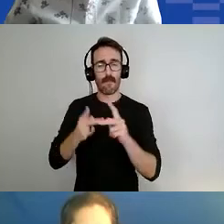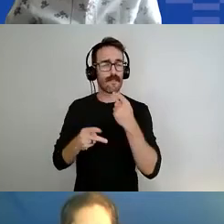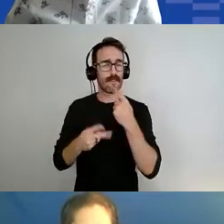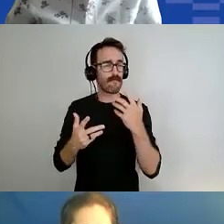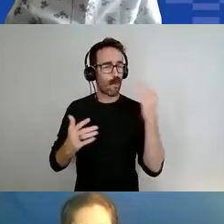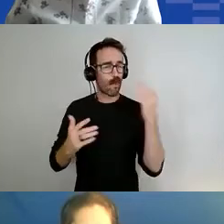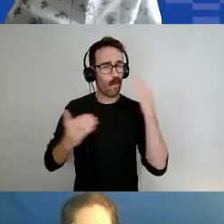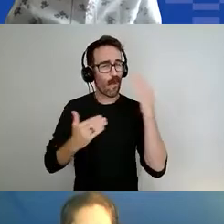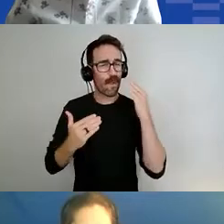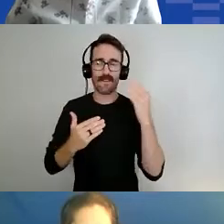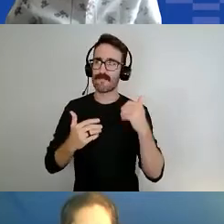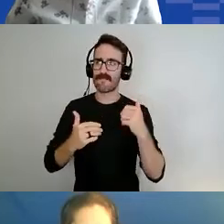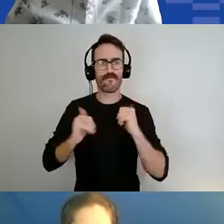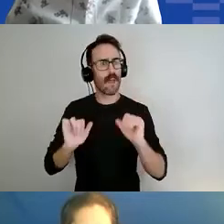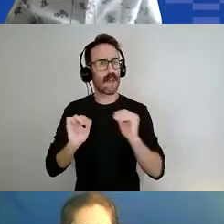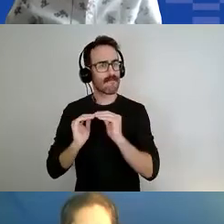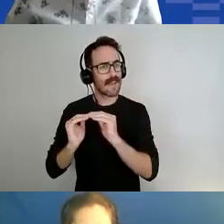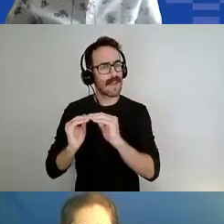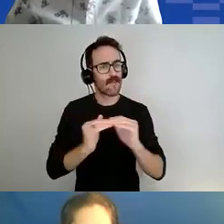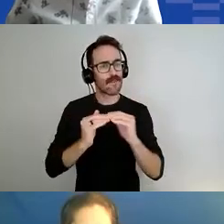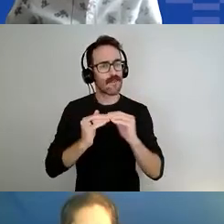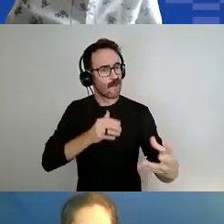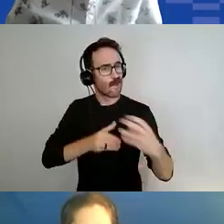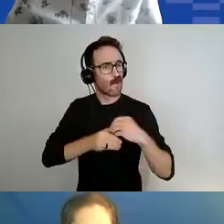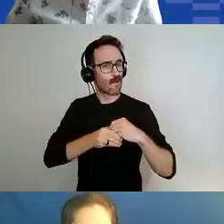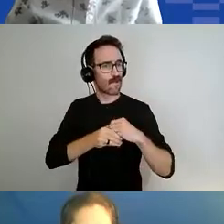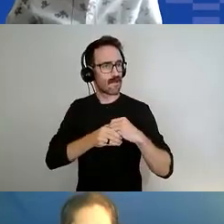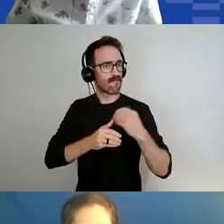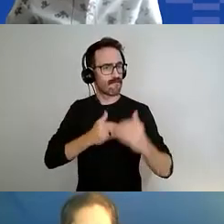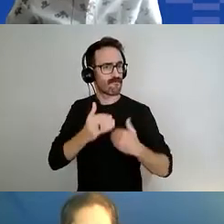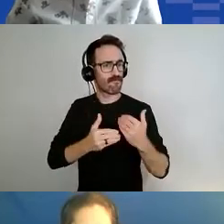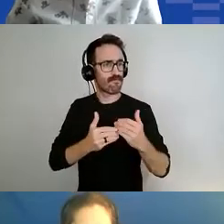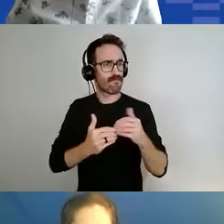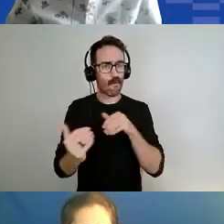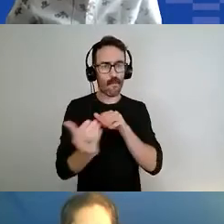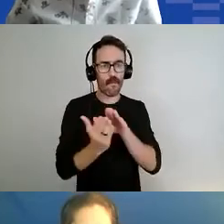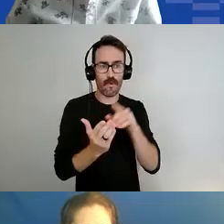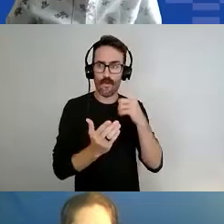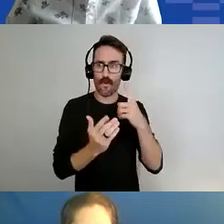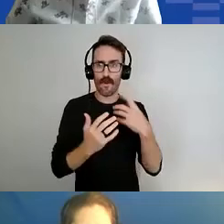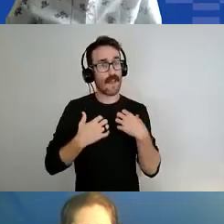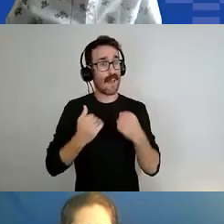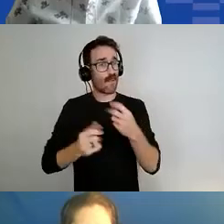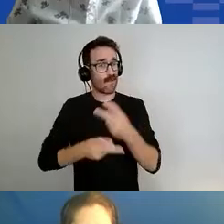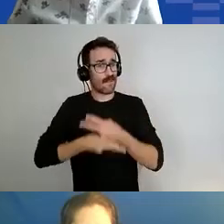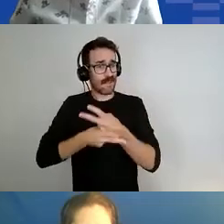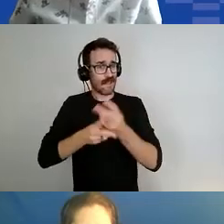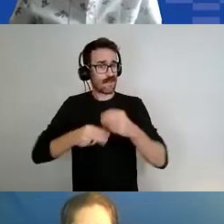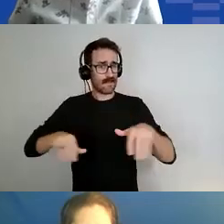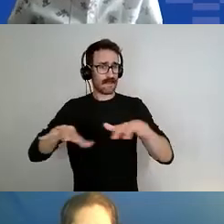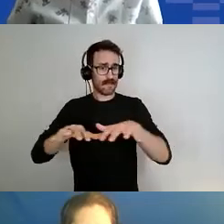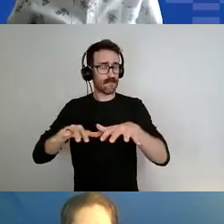and inclusion practices being taken up within certain healthcare spaces.